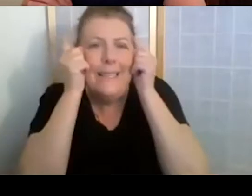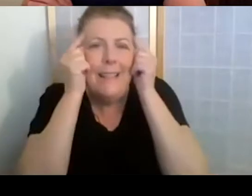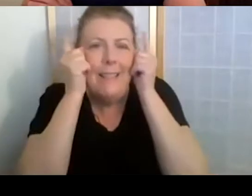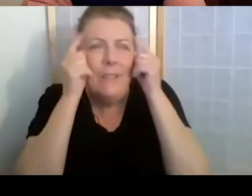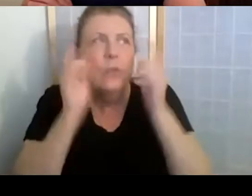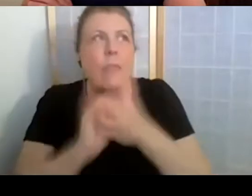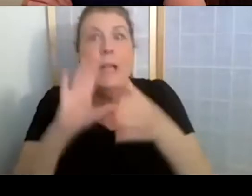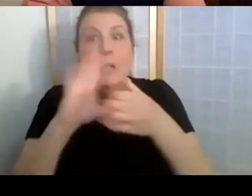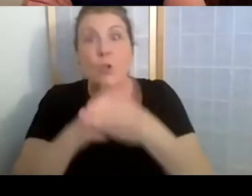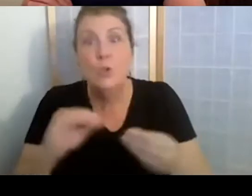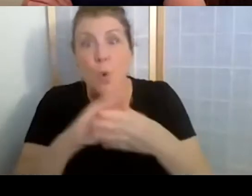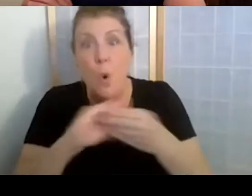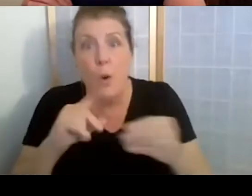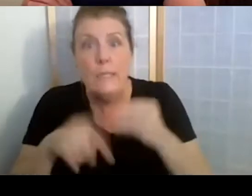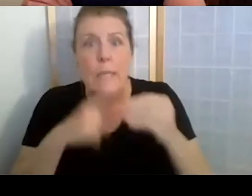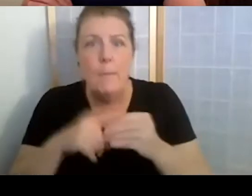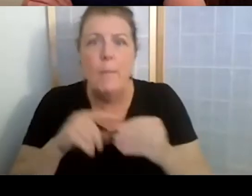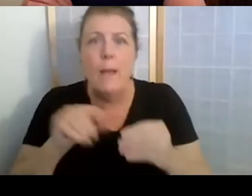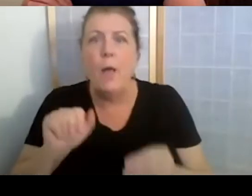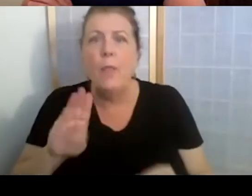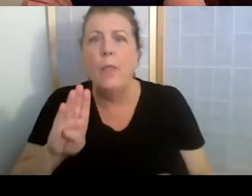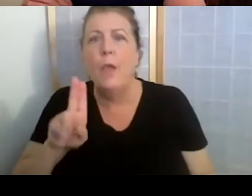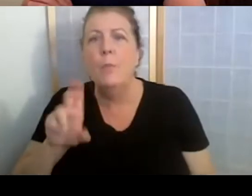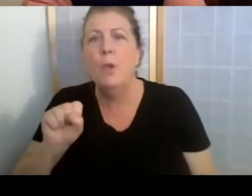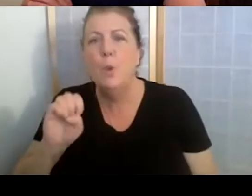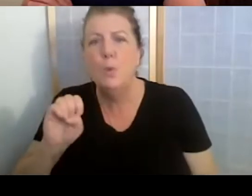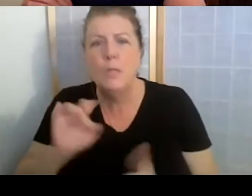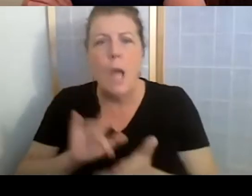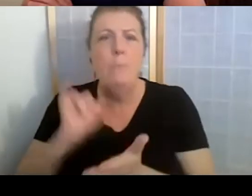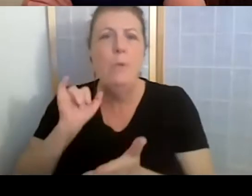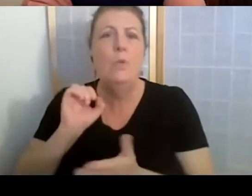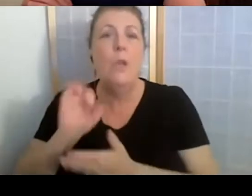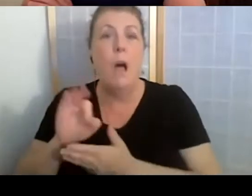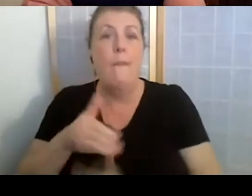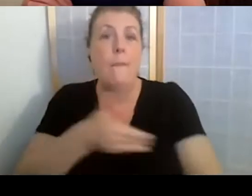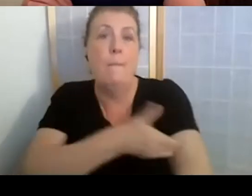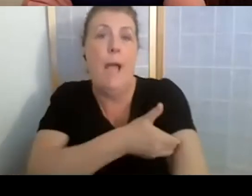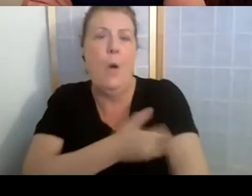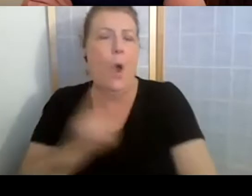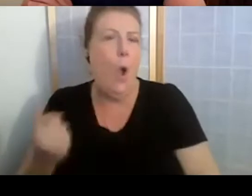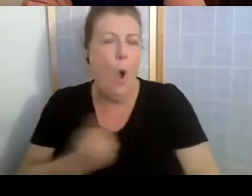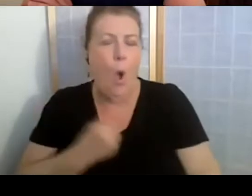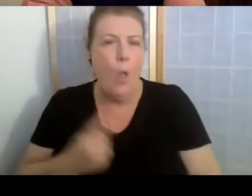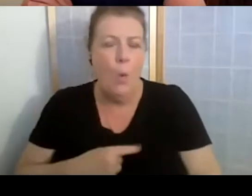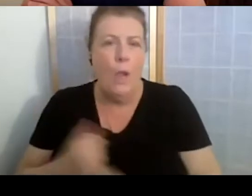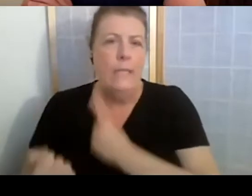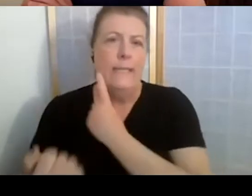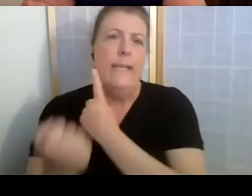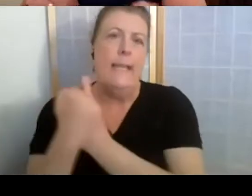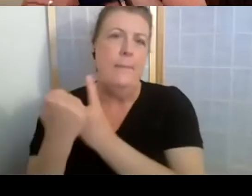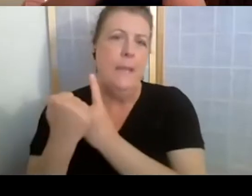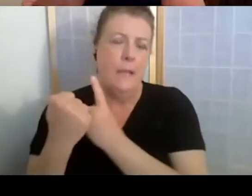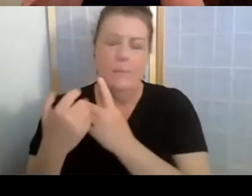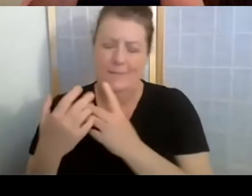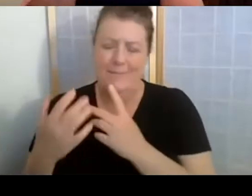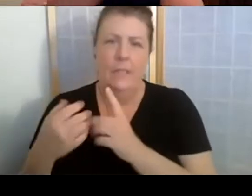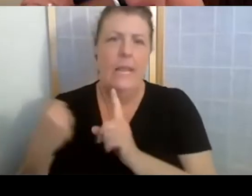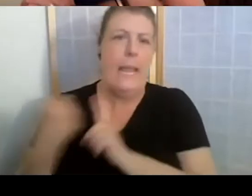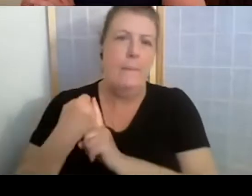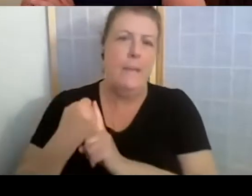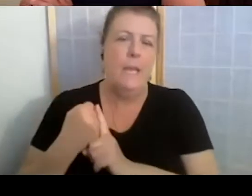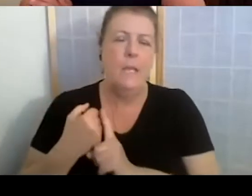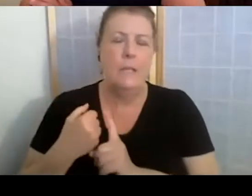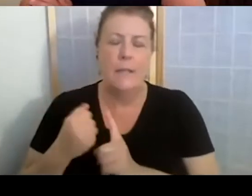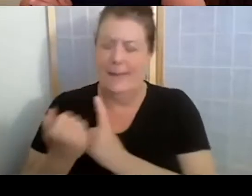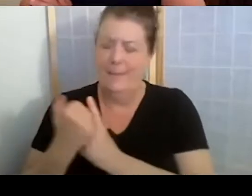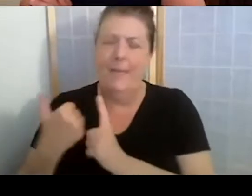the abuse of power will always get me. I'm, you know, it connects to a rage place